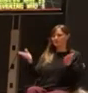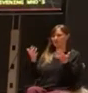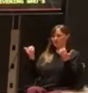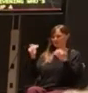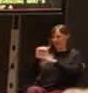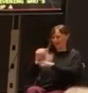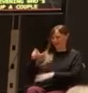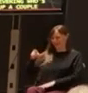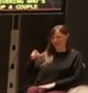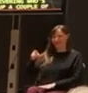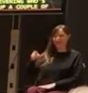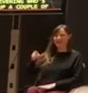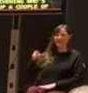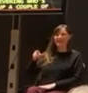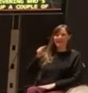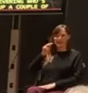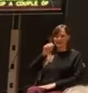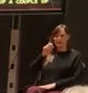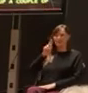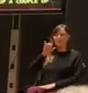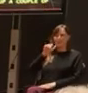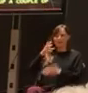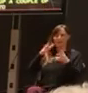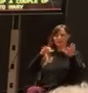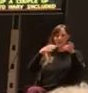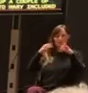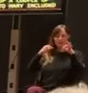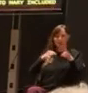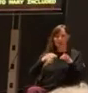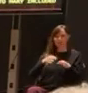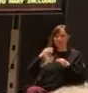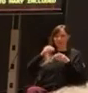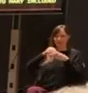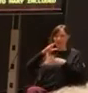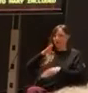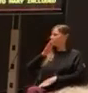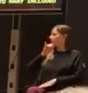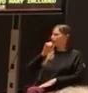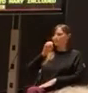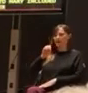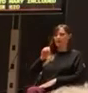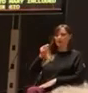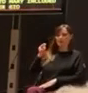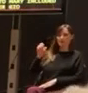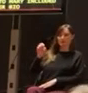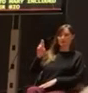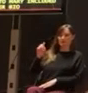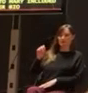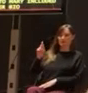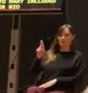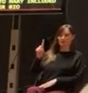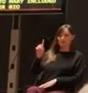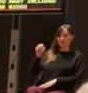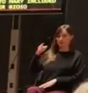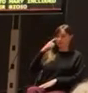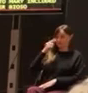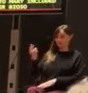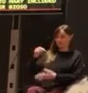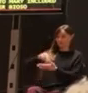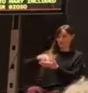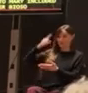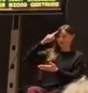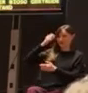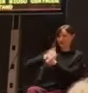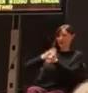you, Mary, included a bit of her bio. So Gertrude, if you'd stand up, I think we'd all